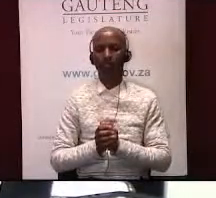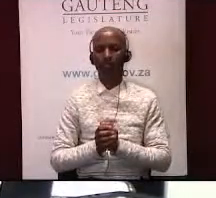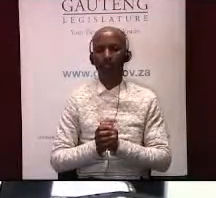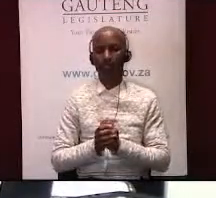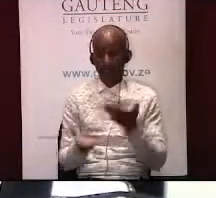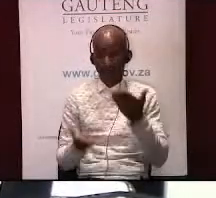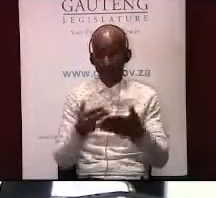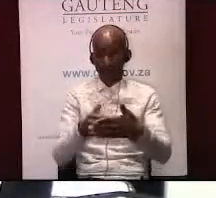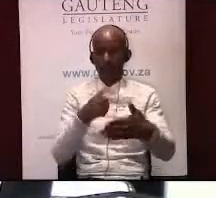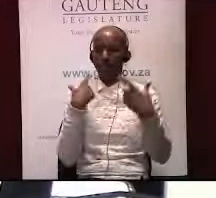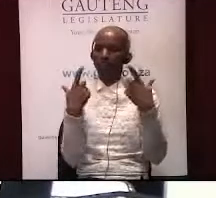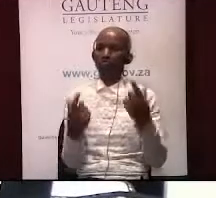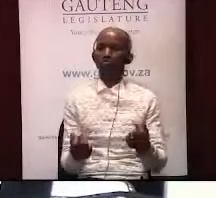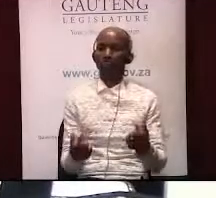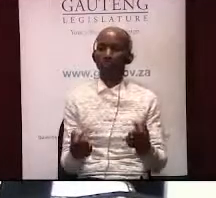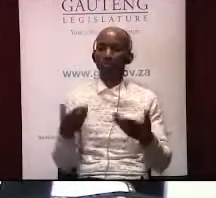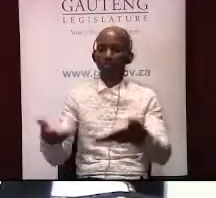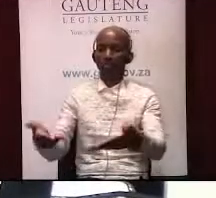maybe before you do that,